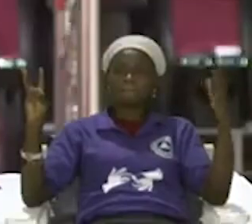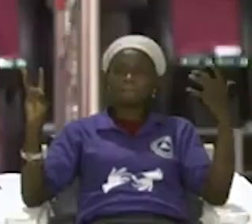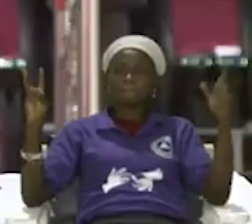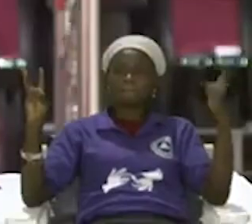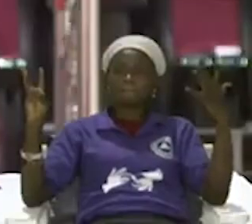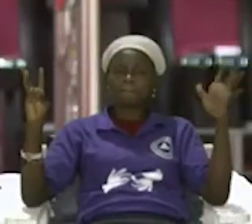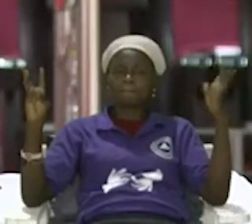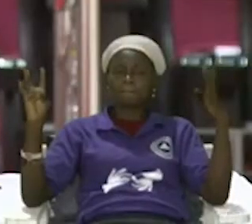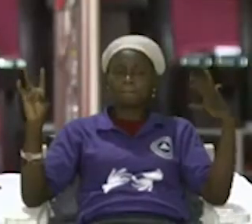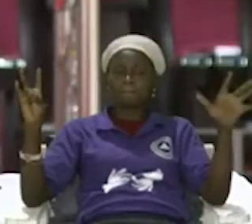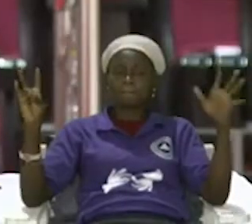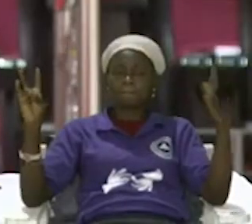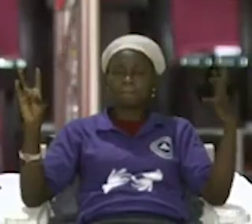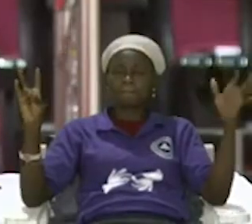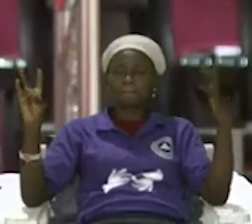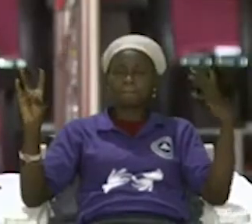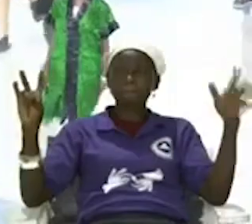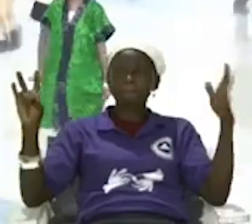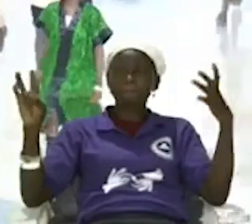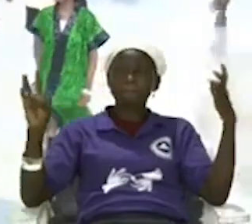Seven.